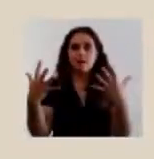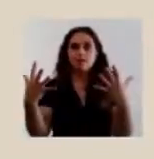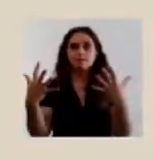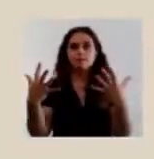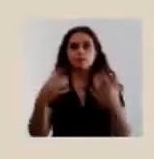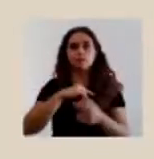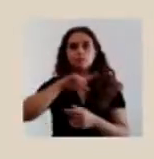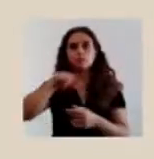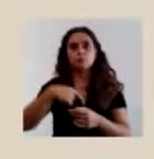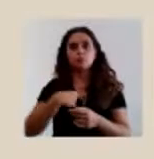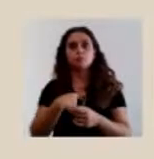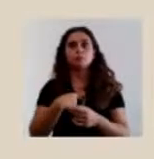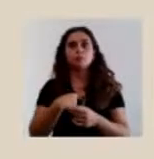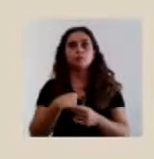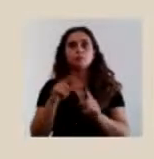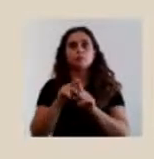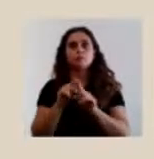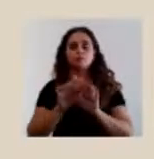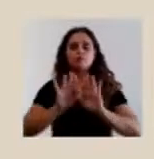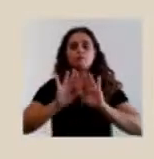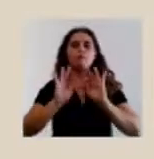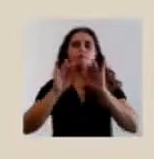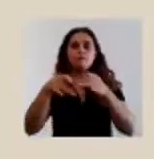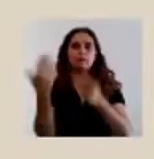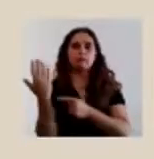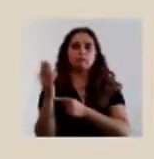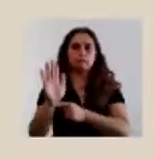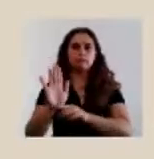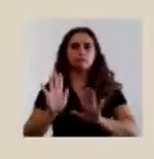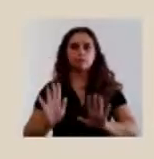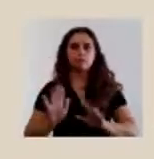So I'll pause the examples here.